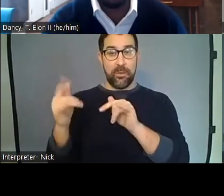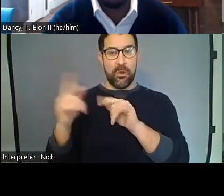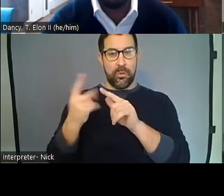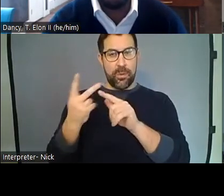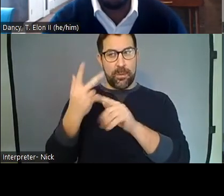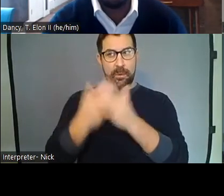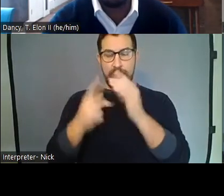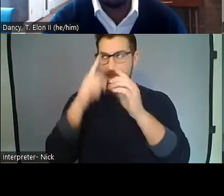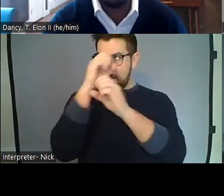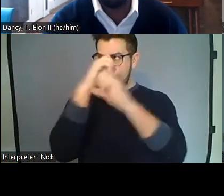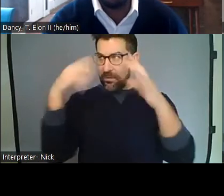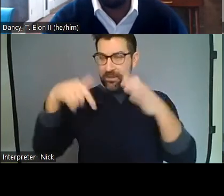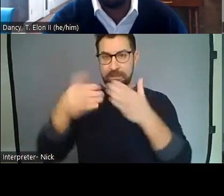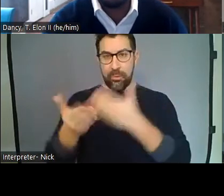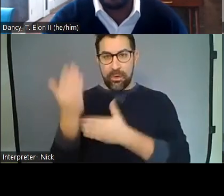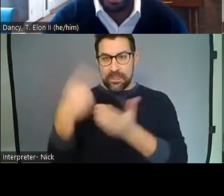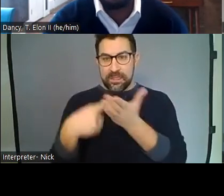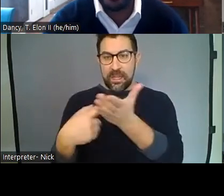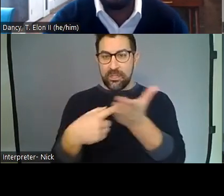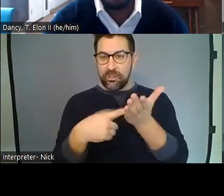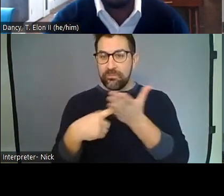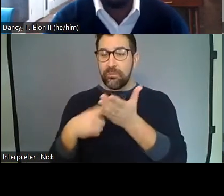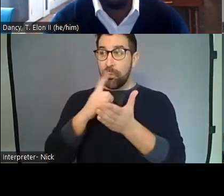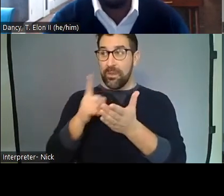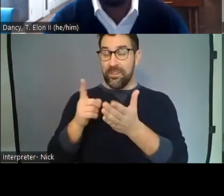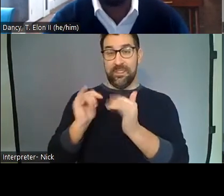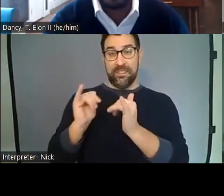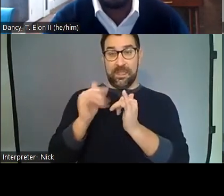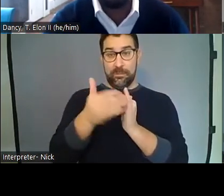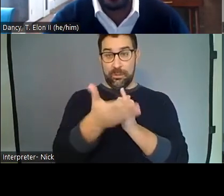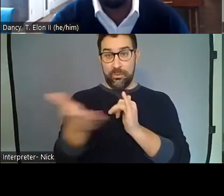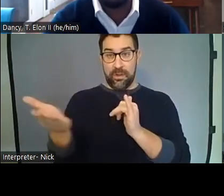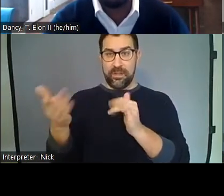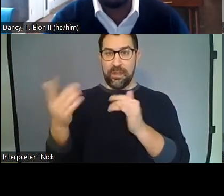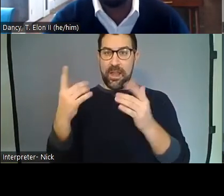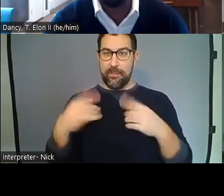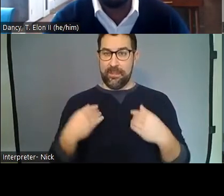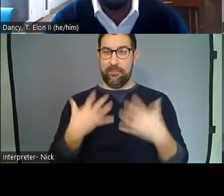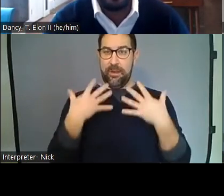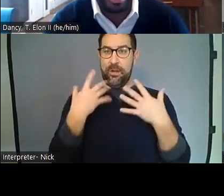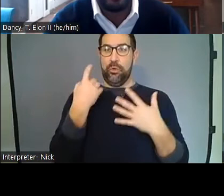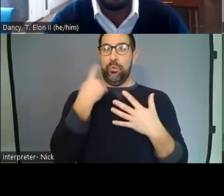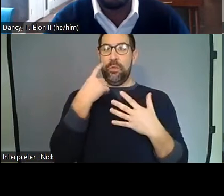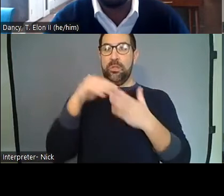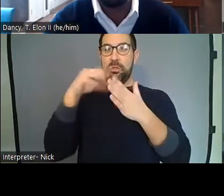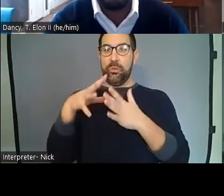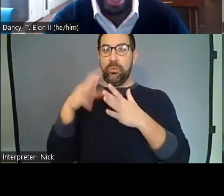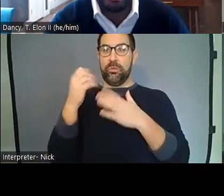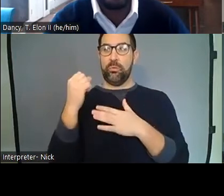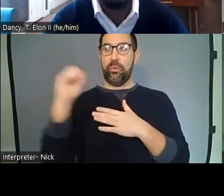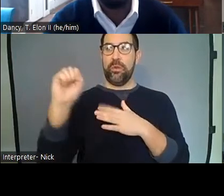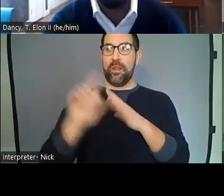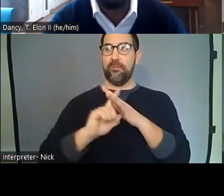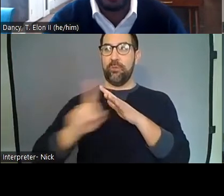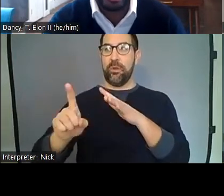imagined this morning's discussion. We, perhaps like many of you, were inspired by recent student walkouts,